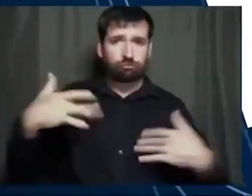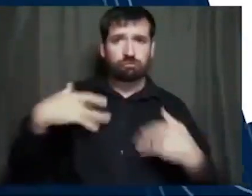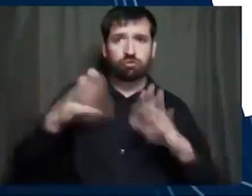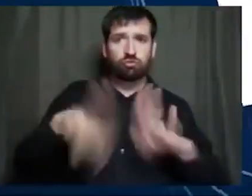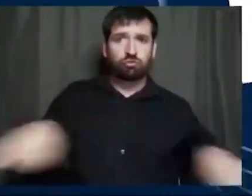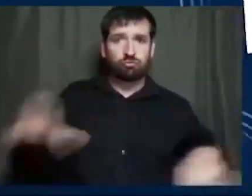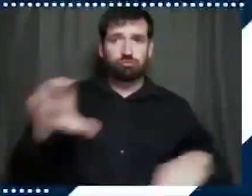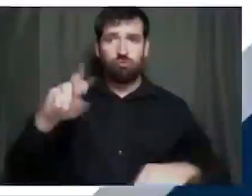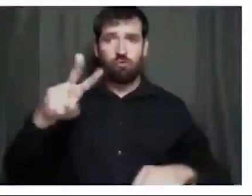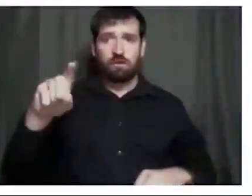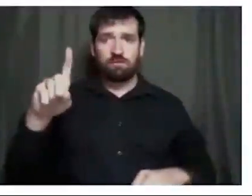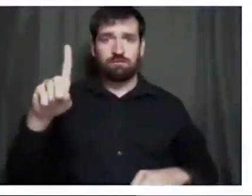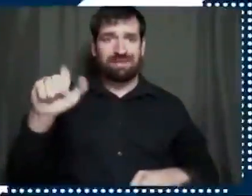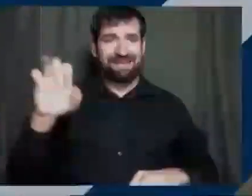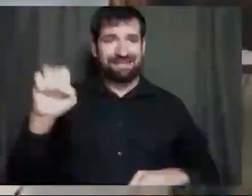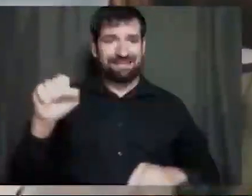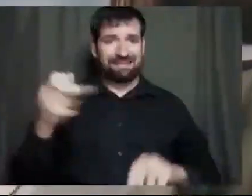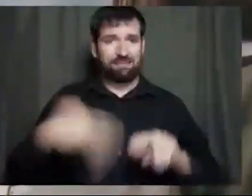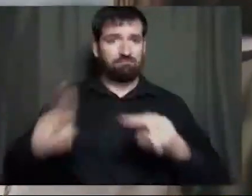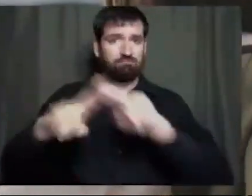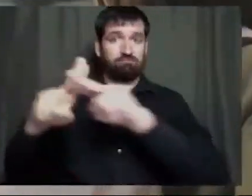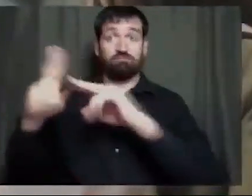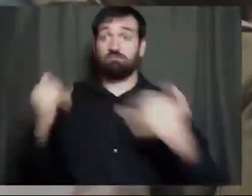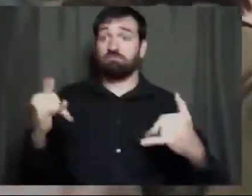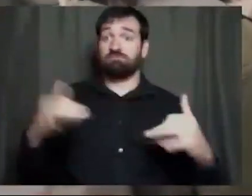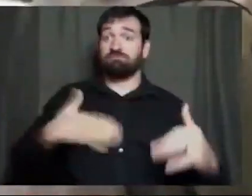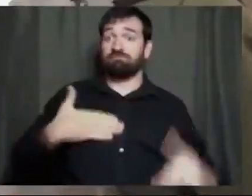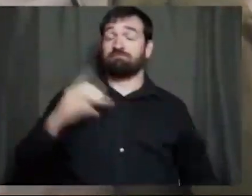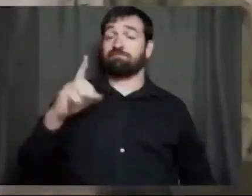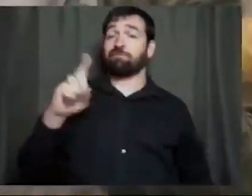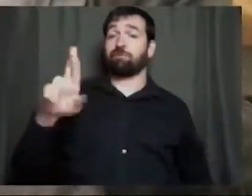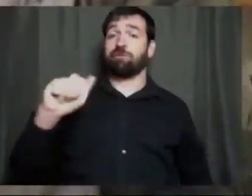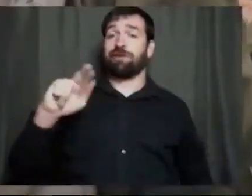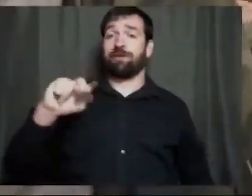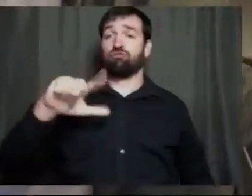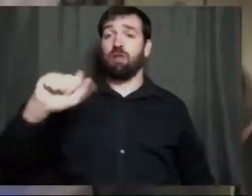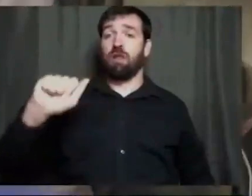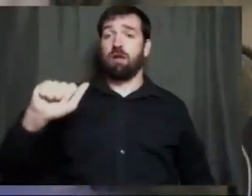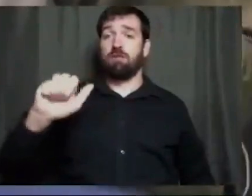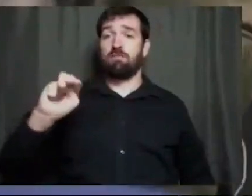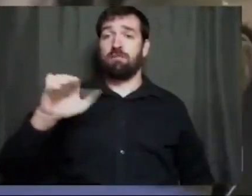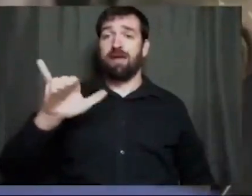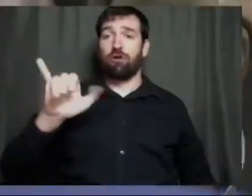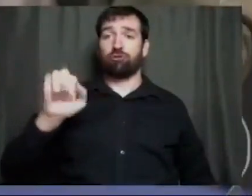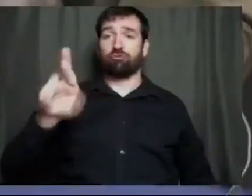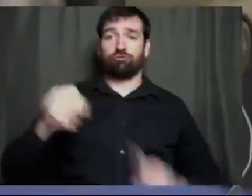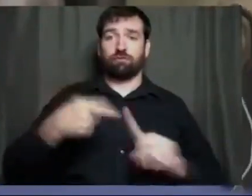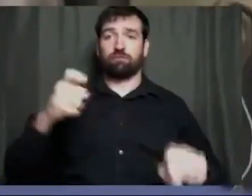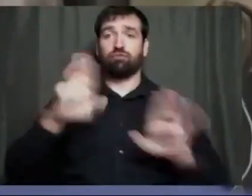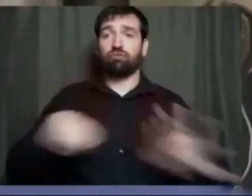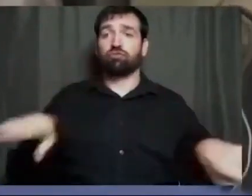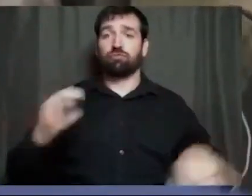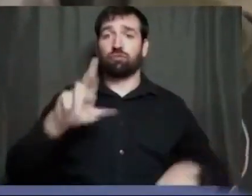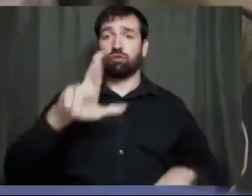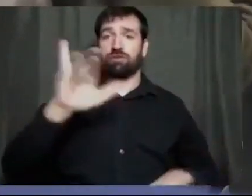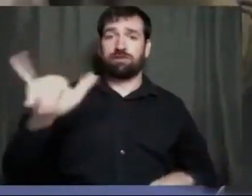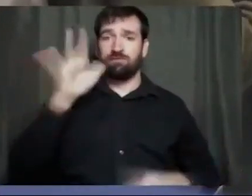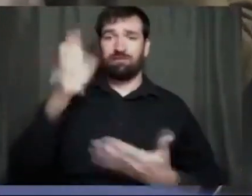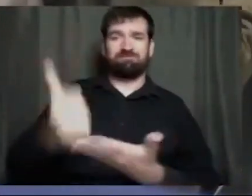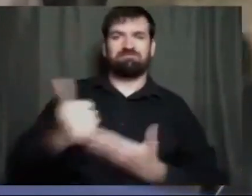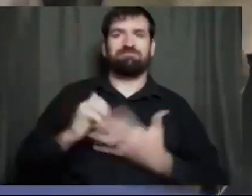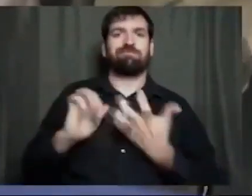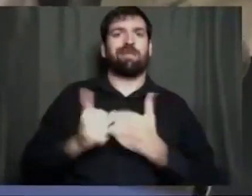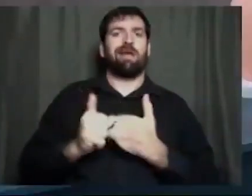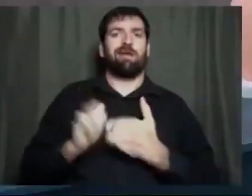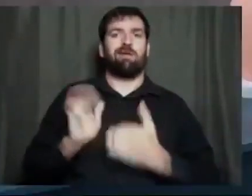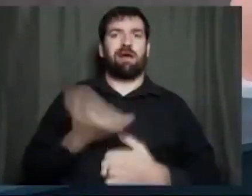on the rise. Today, we are so glad to be joined by Dr. Angela Myers from Children's Mercy. She is going to help us with how we can help keep our most vulnerable